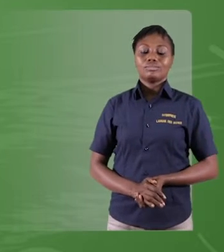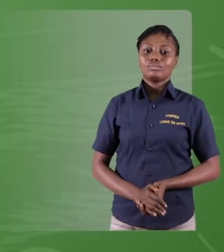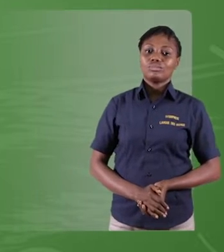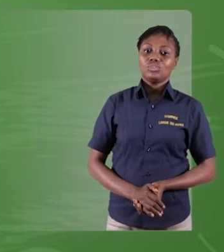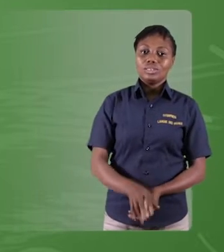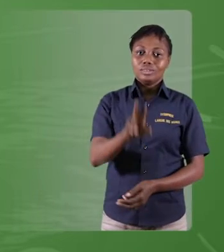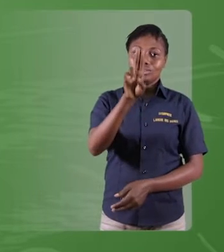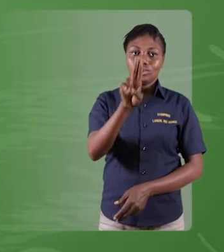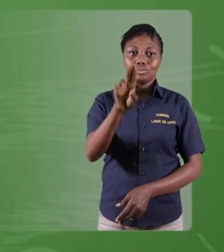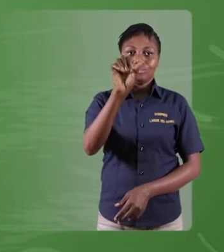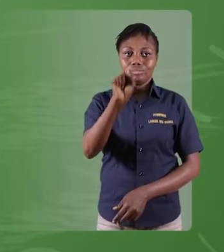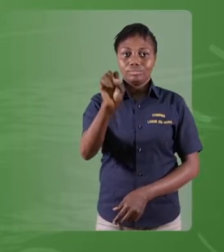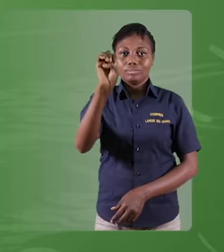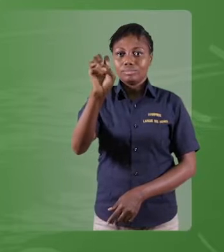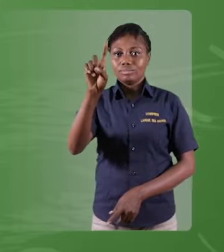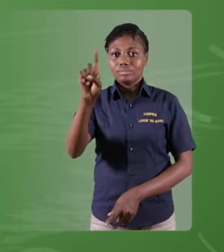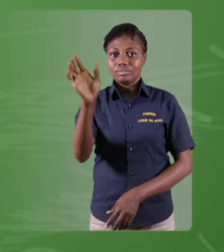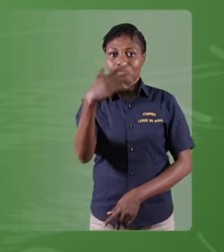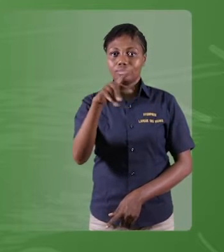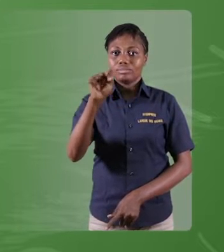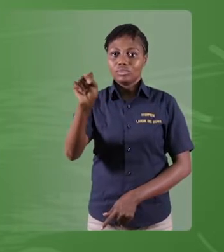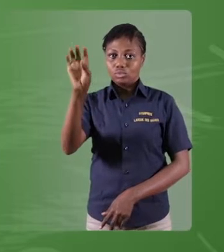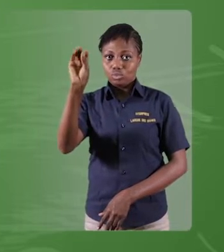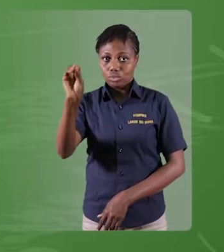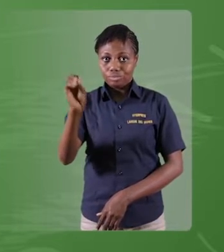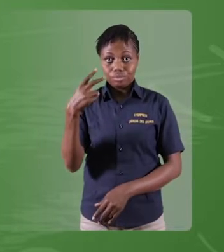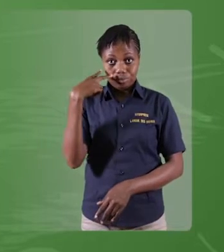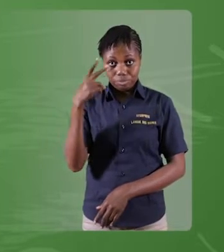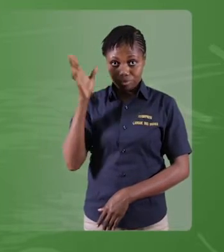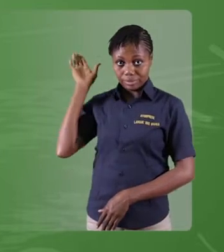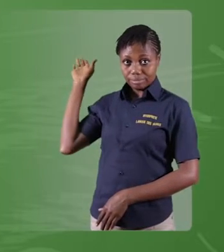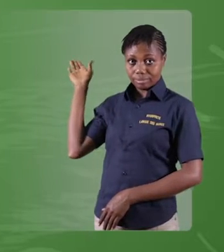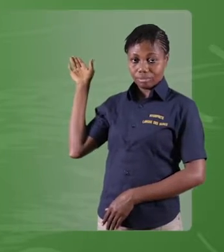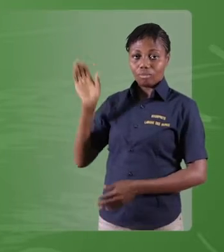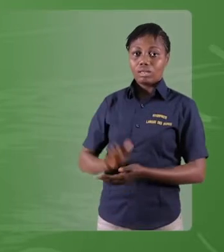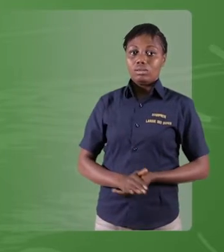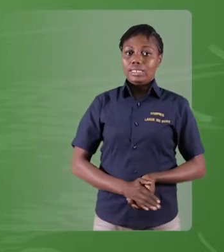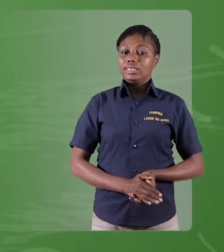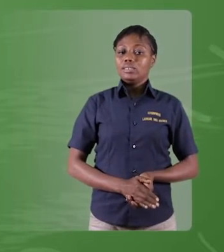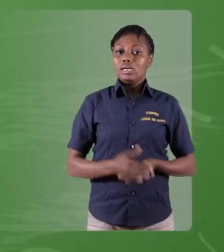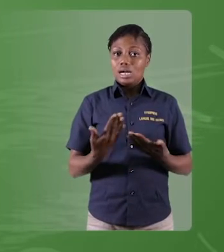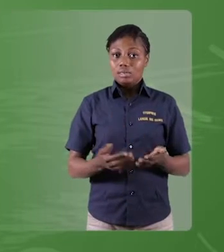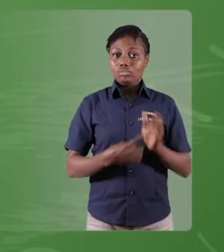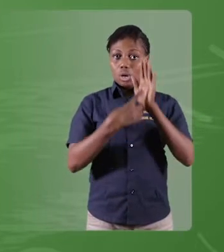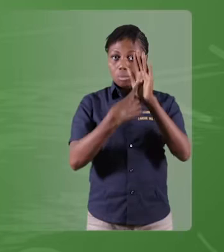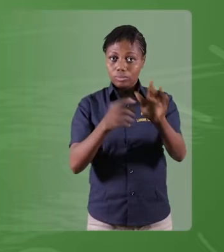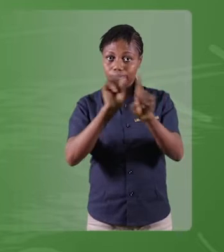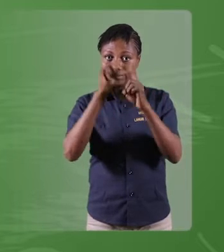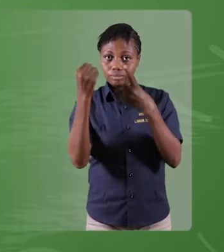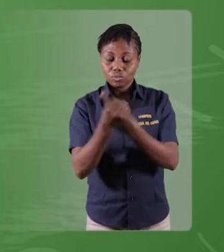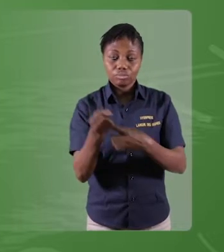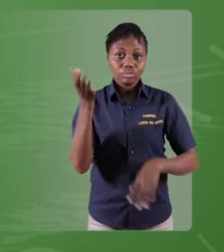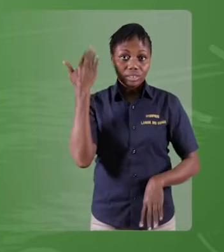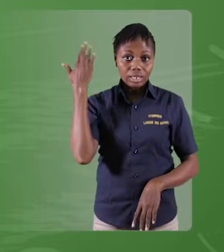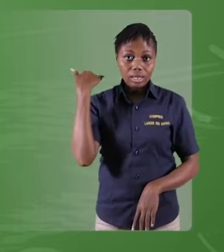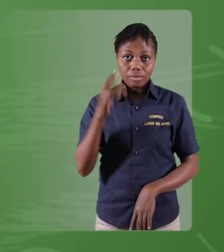the expression used to refers to an activity or state that was true in the past, but it